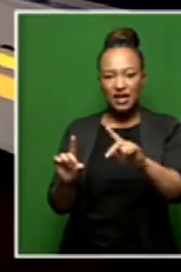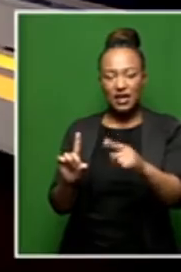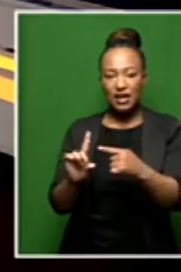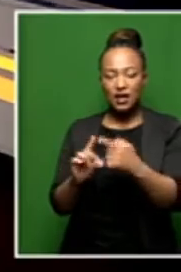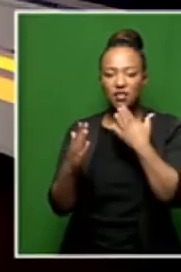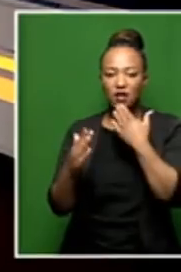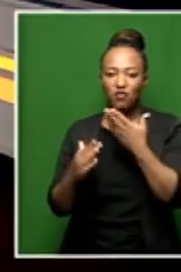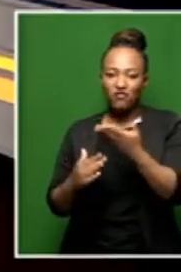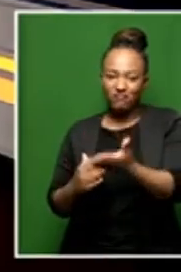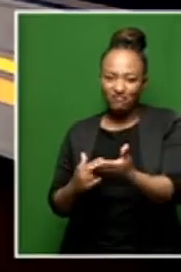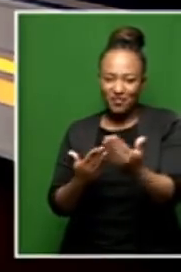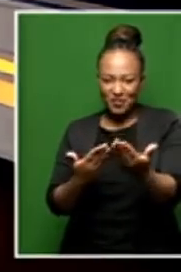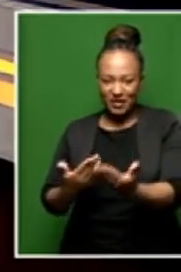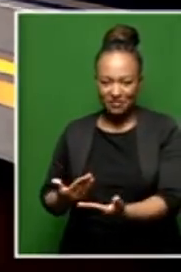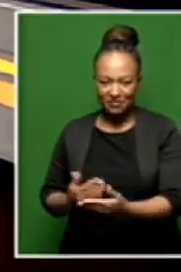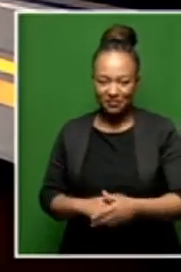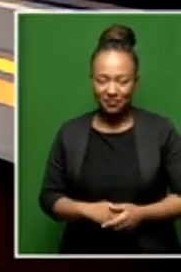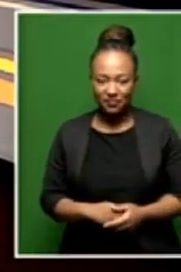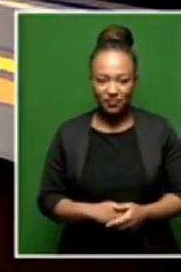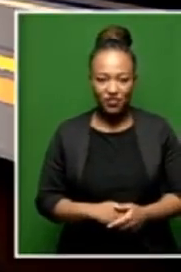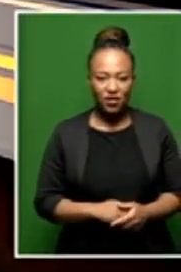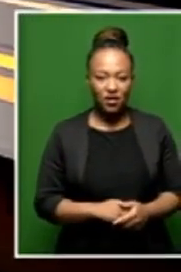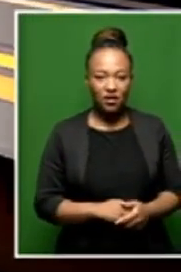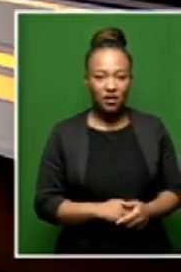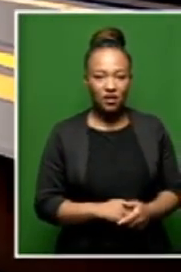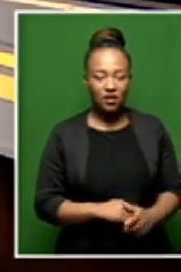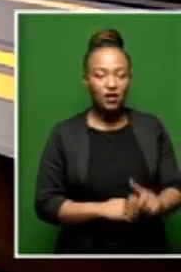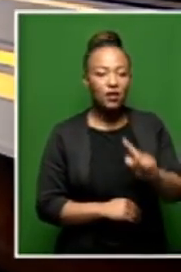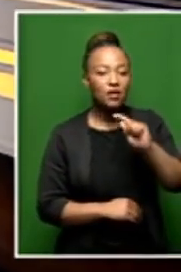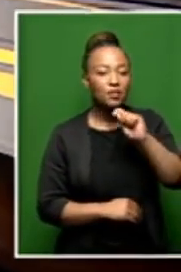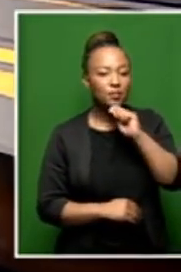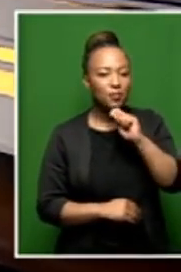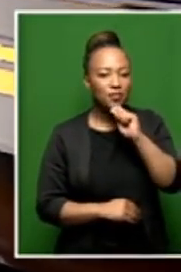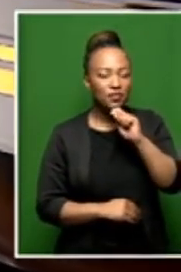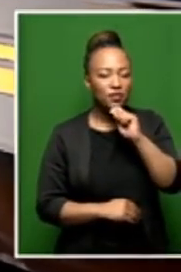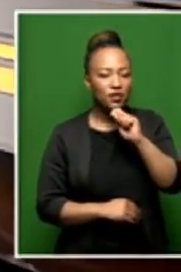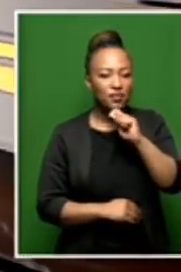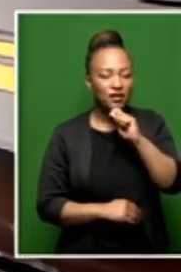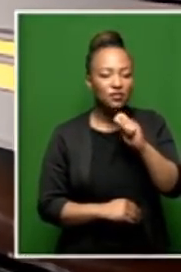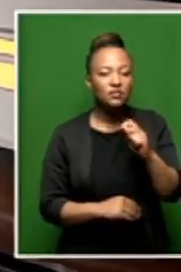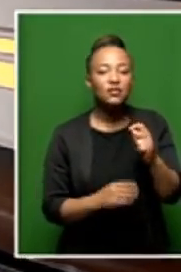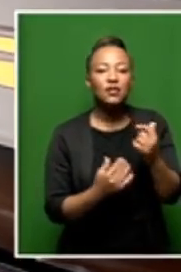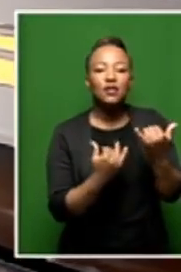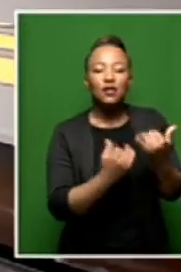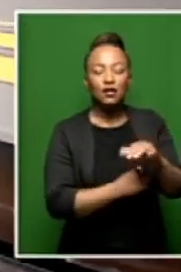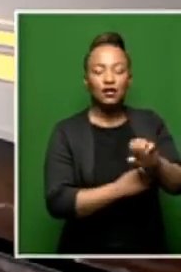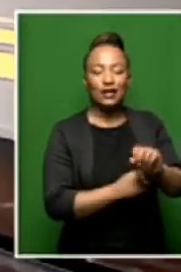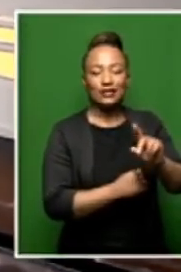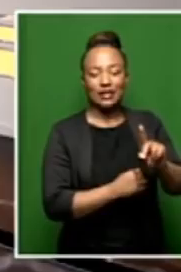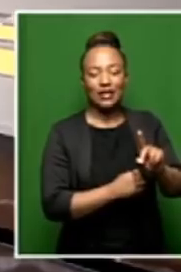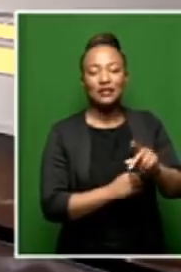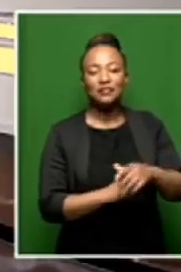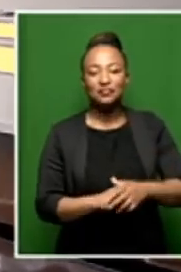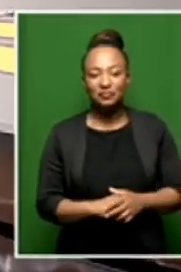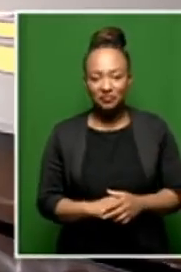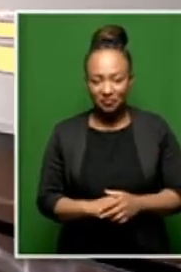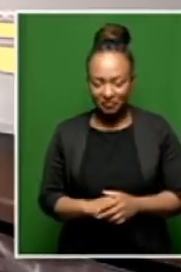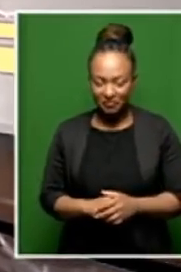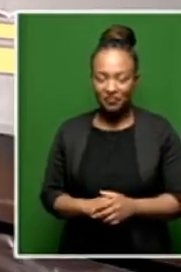Live once more. Morning, Sikani, and morning, everyone. Such an honor. Thank you. So let's start with your